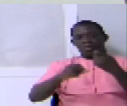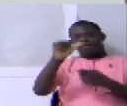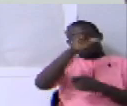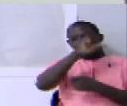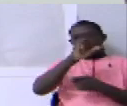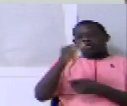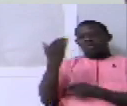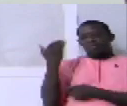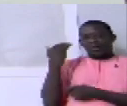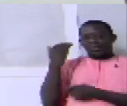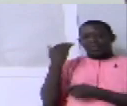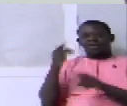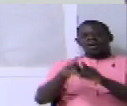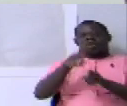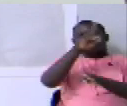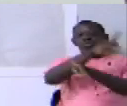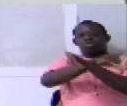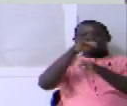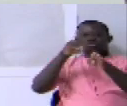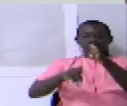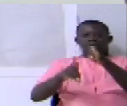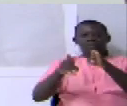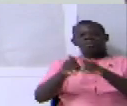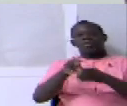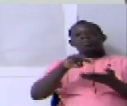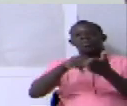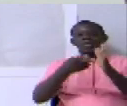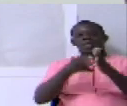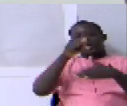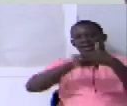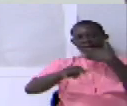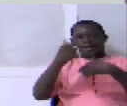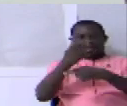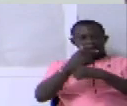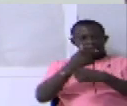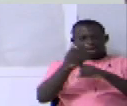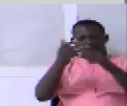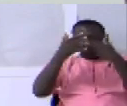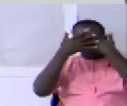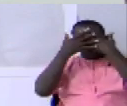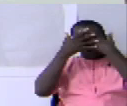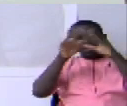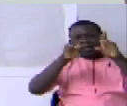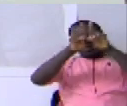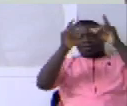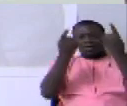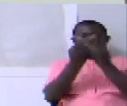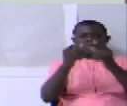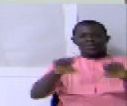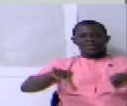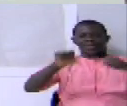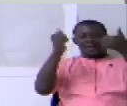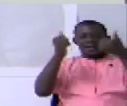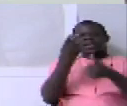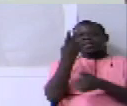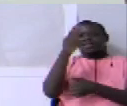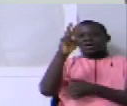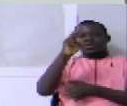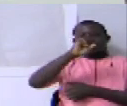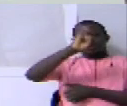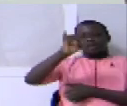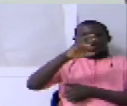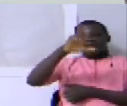position, Sergeant at the prisons, Gambia Prisons Department, with effect from 2nd